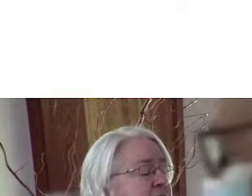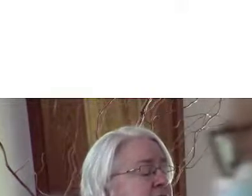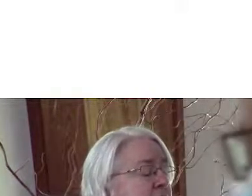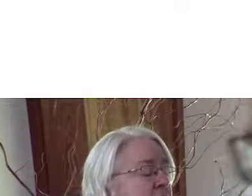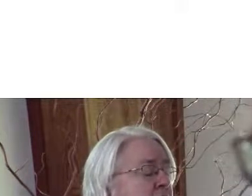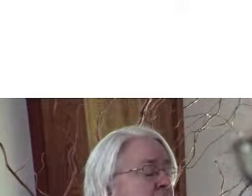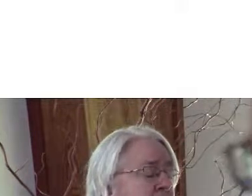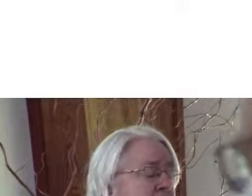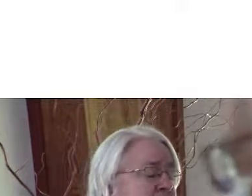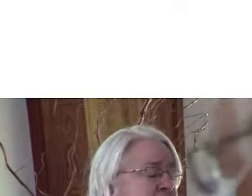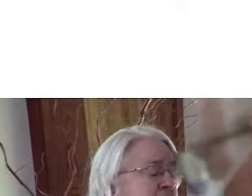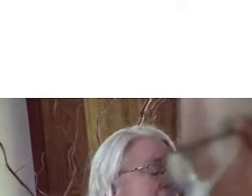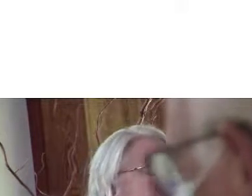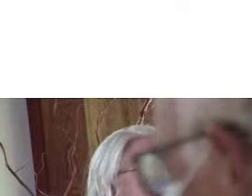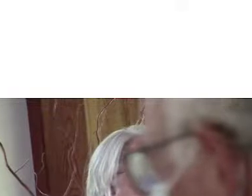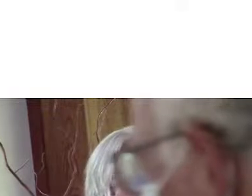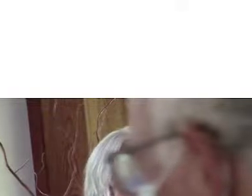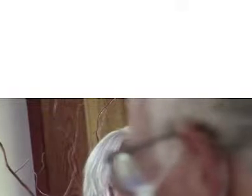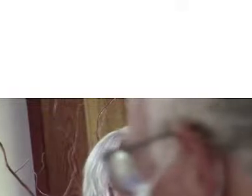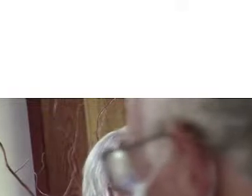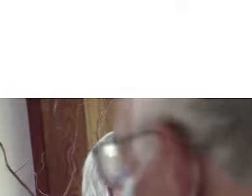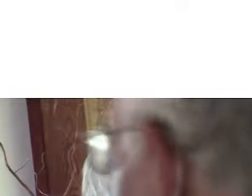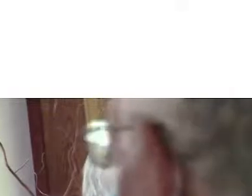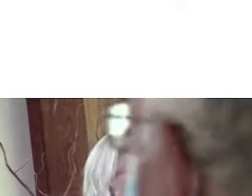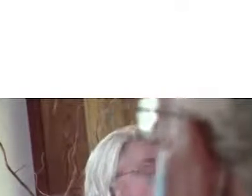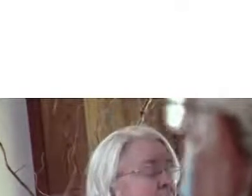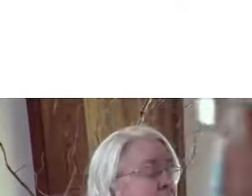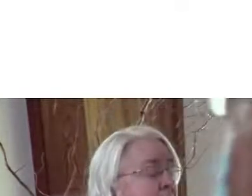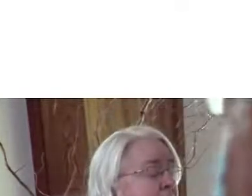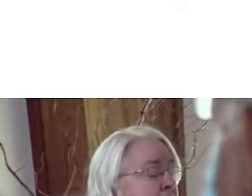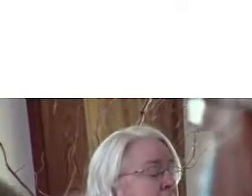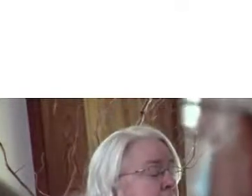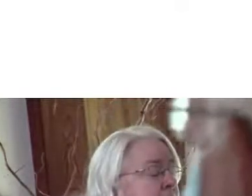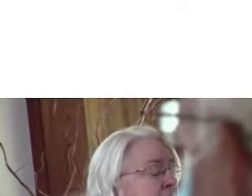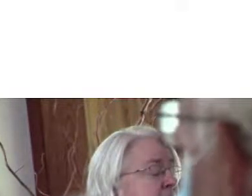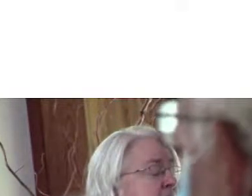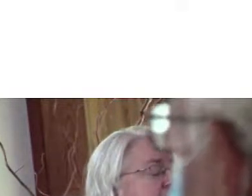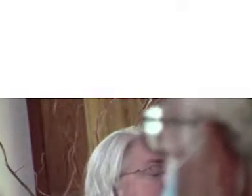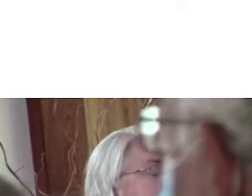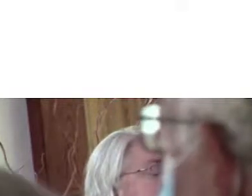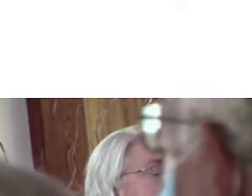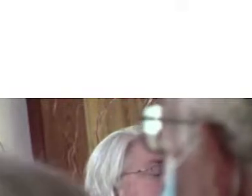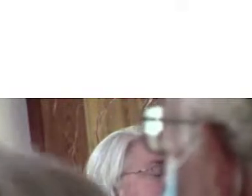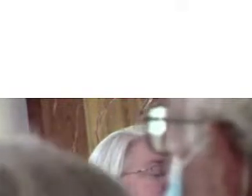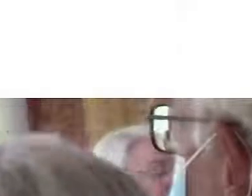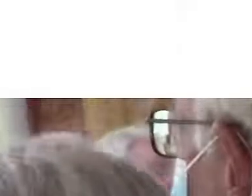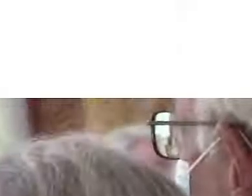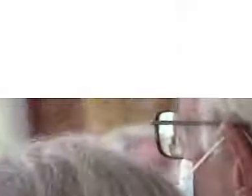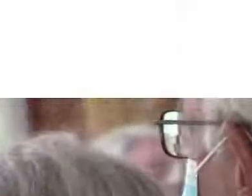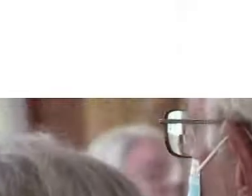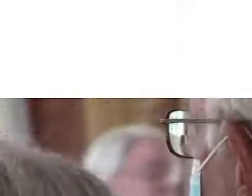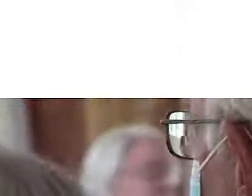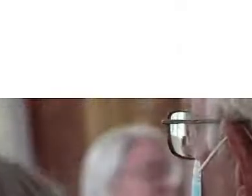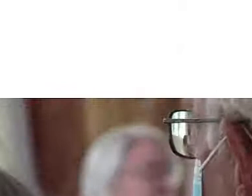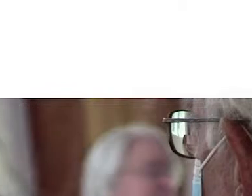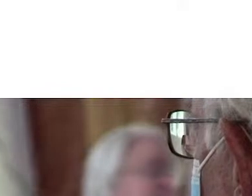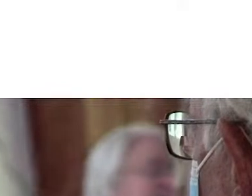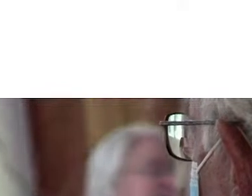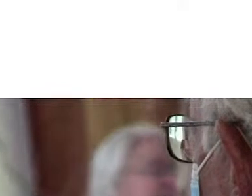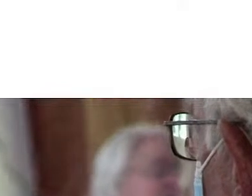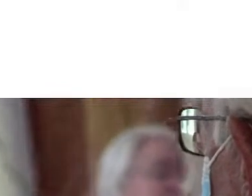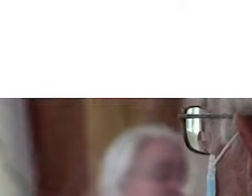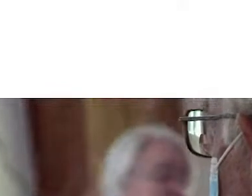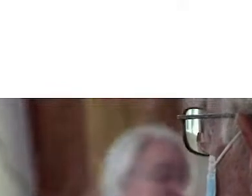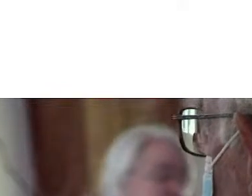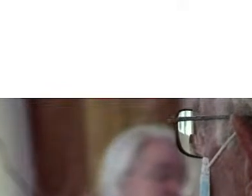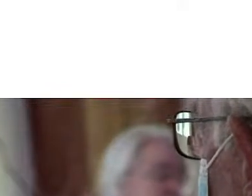Just as long as I have breath, I must answer yes to